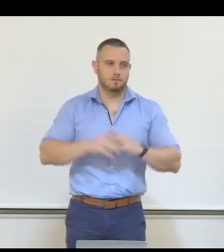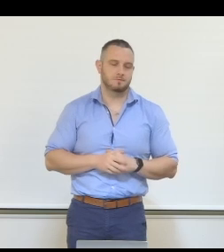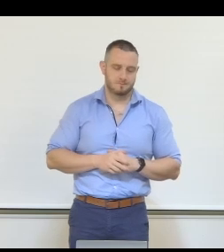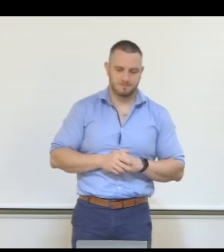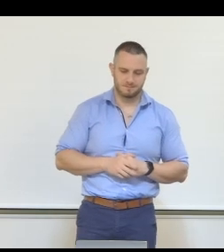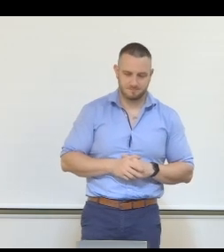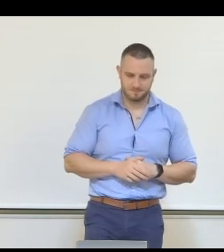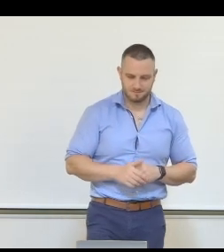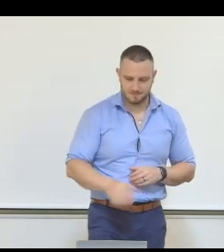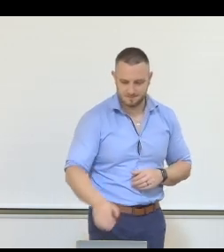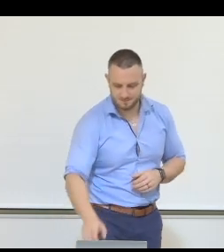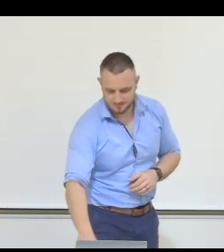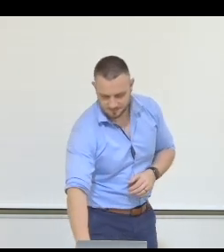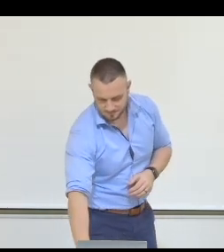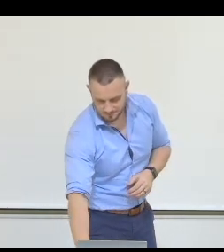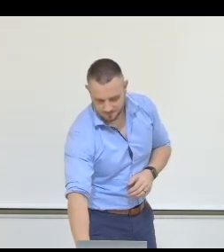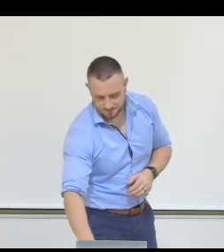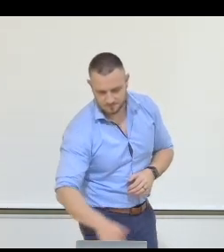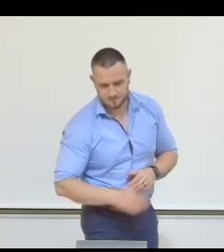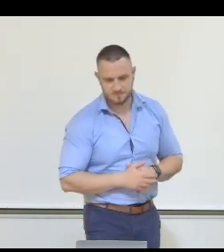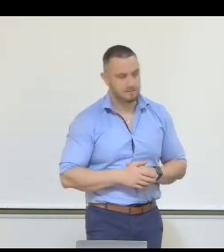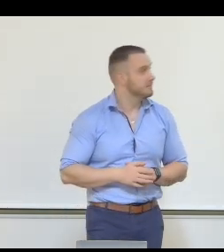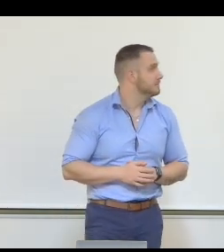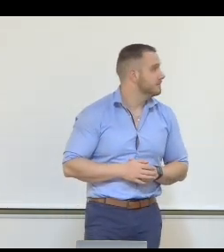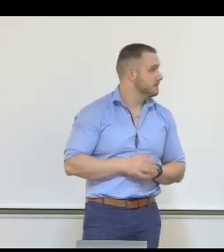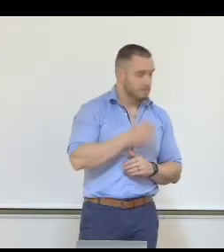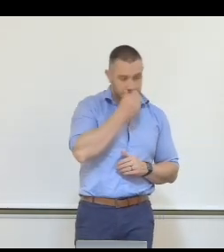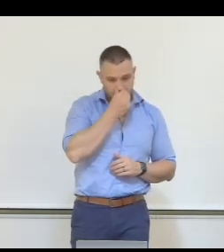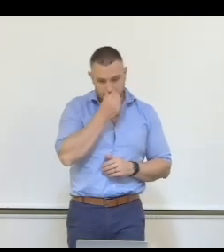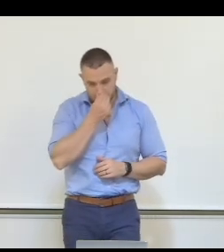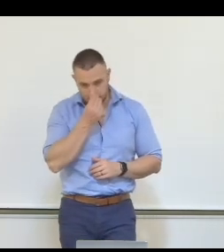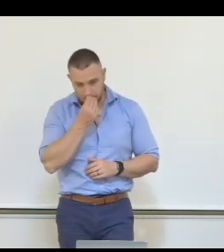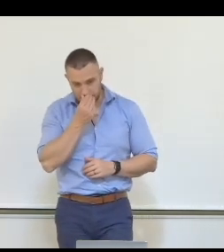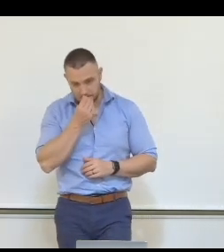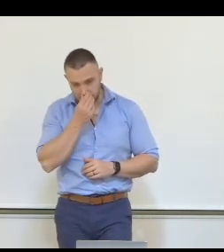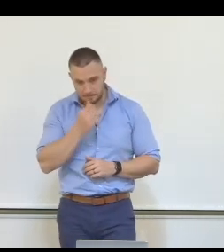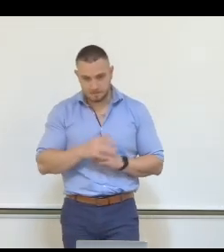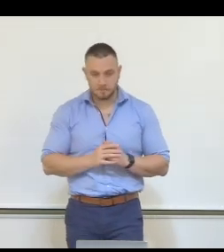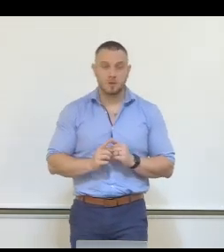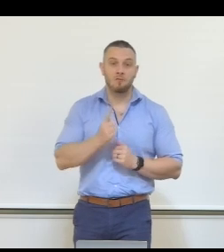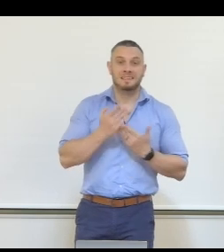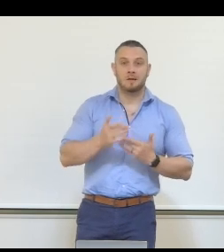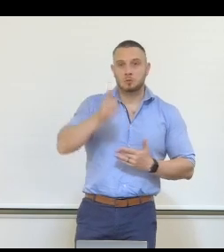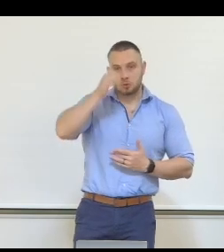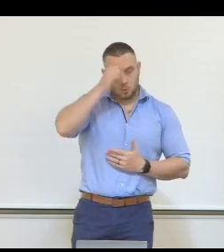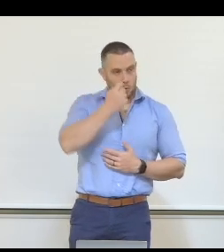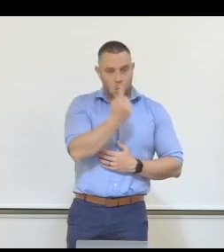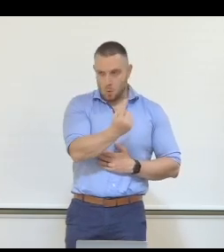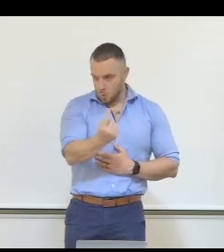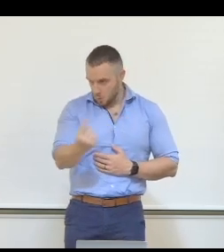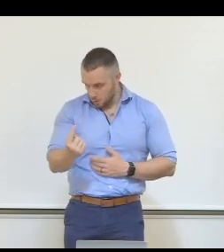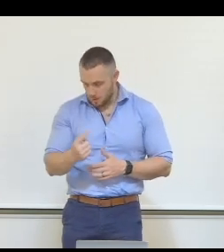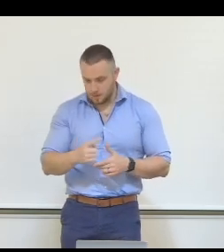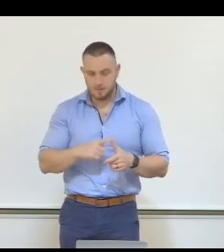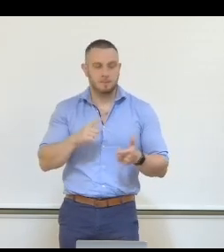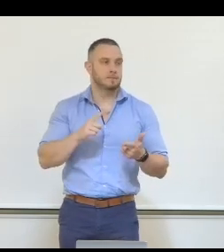this presentation. So it's all nice and shiny. So this is roughly, so first, now you know who was the crew for this Mars500